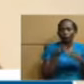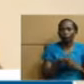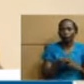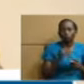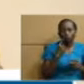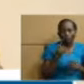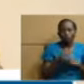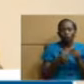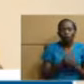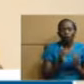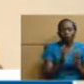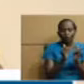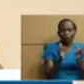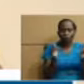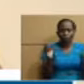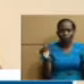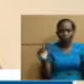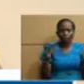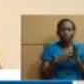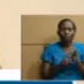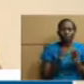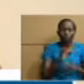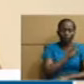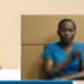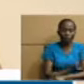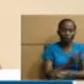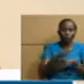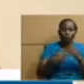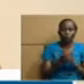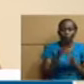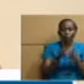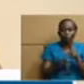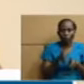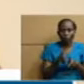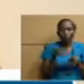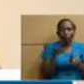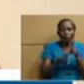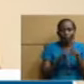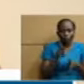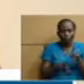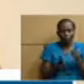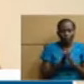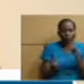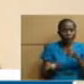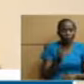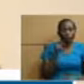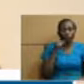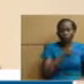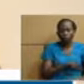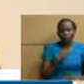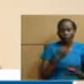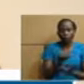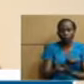all harmonized. So it aims at empowering all citizens to participate in and benefit from the social and economic